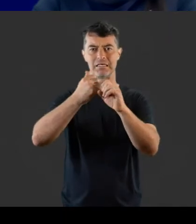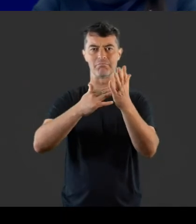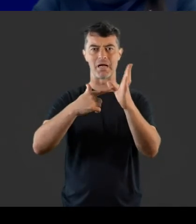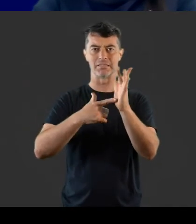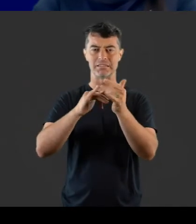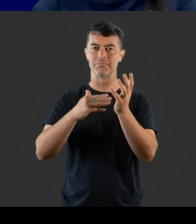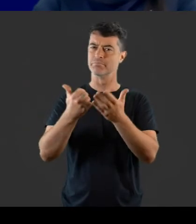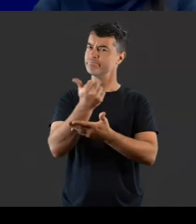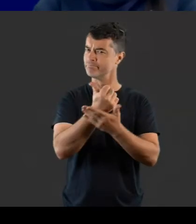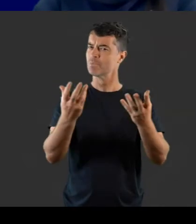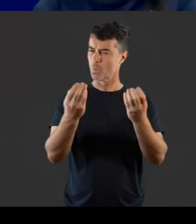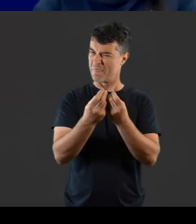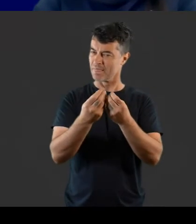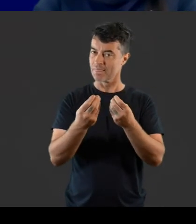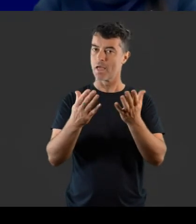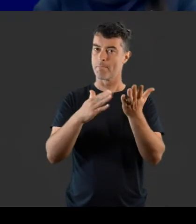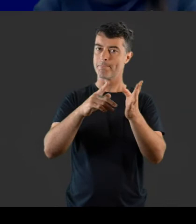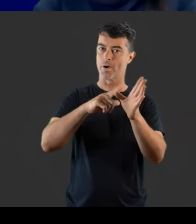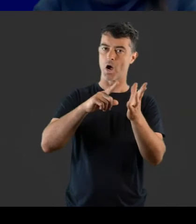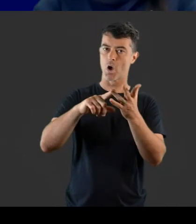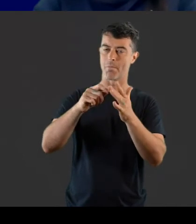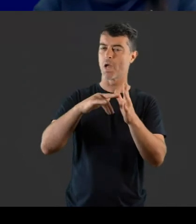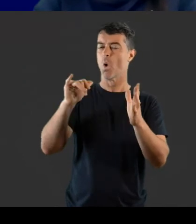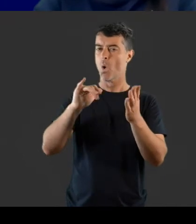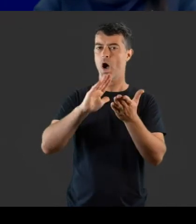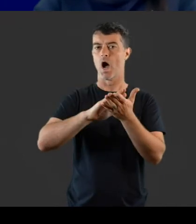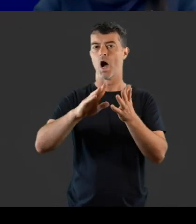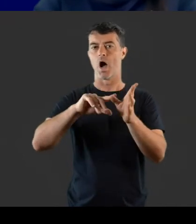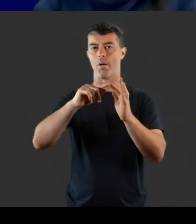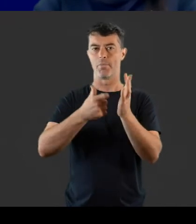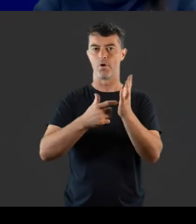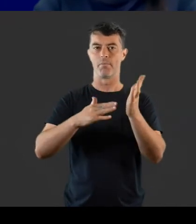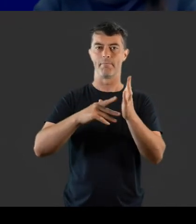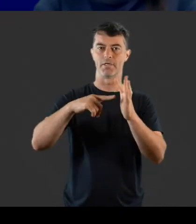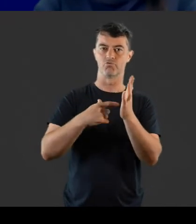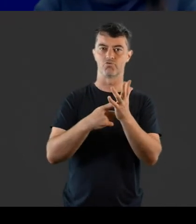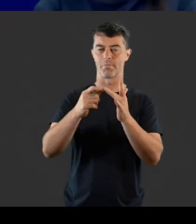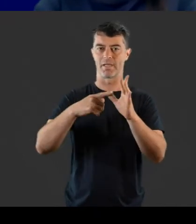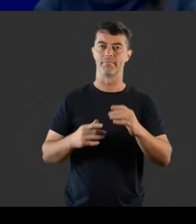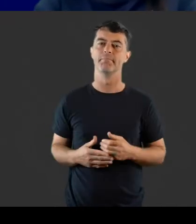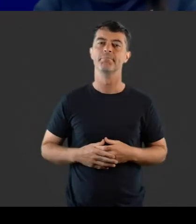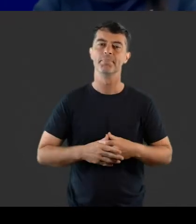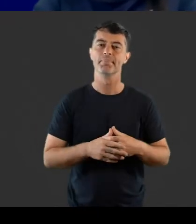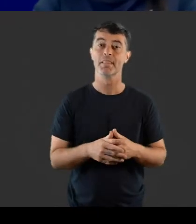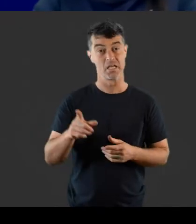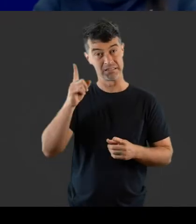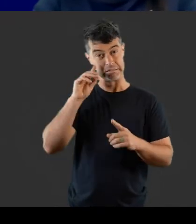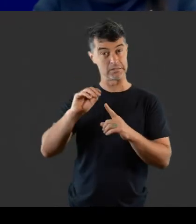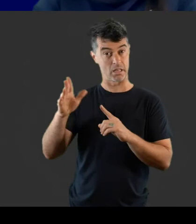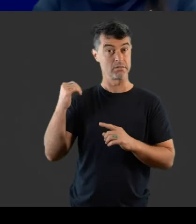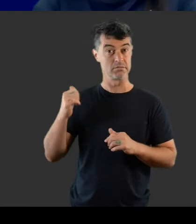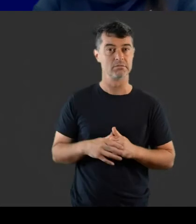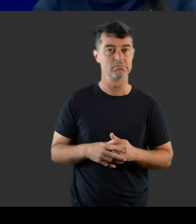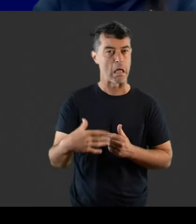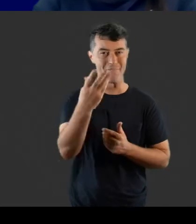Astigmatism usually occurs with myopia or hypermetropia. On the right-hand side